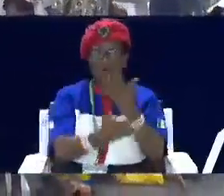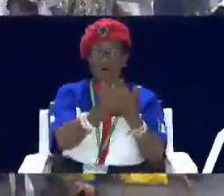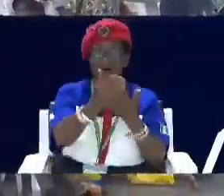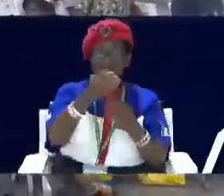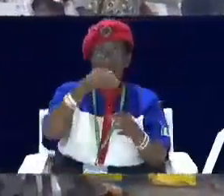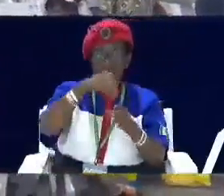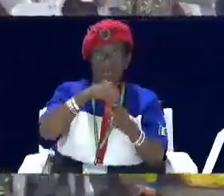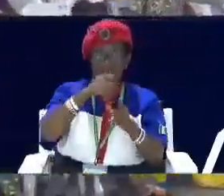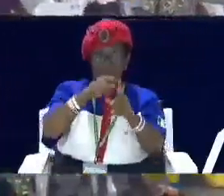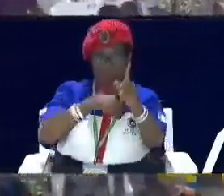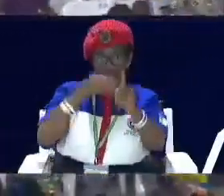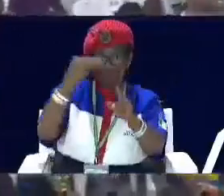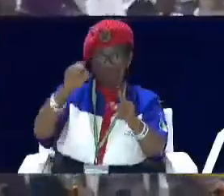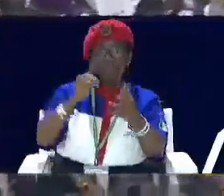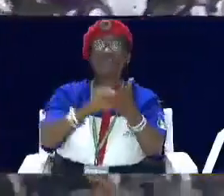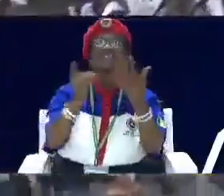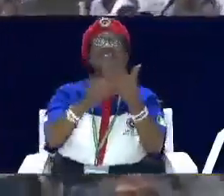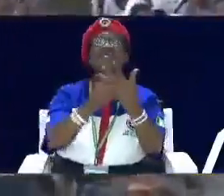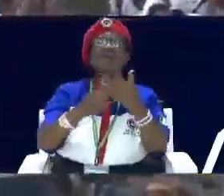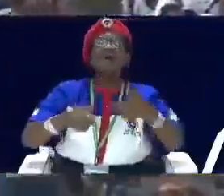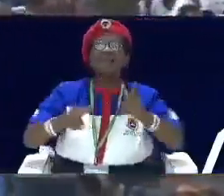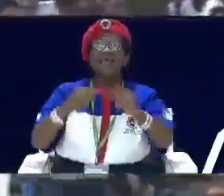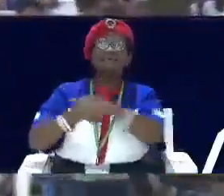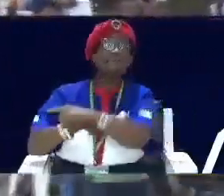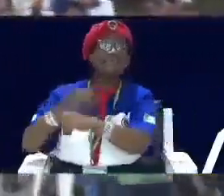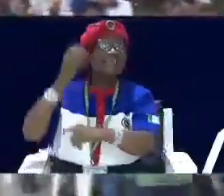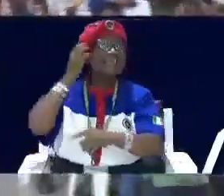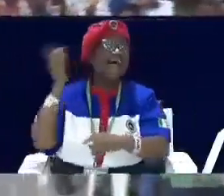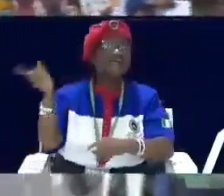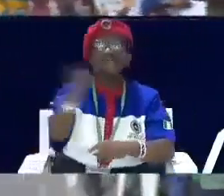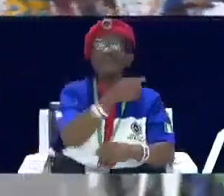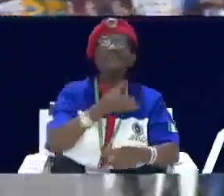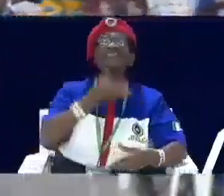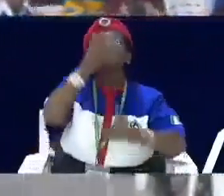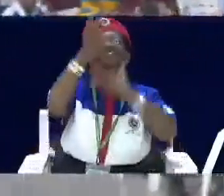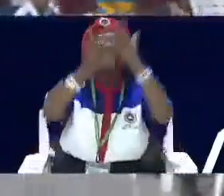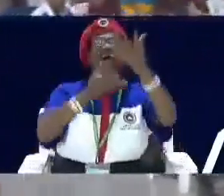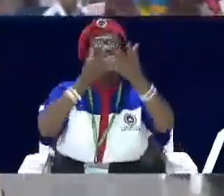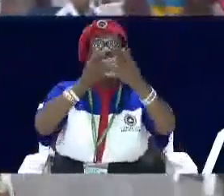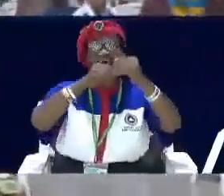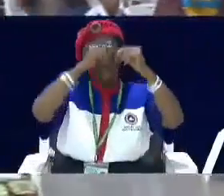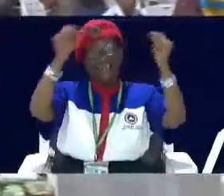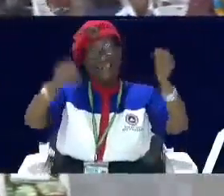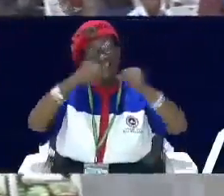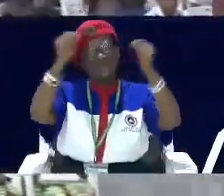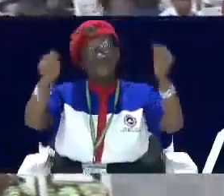shout hallelujah. To ba je osu kejila la bi o ki hallelujah.